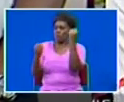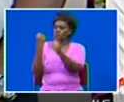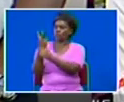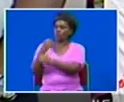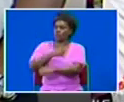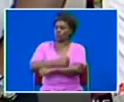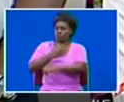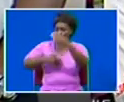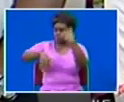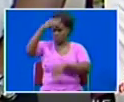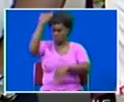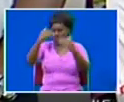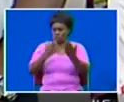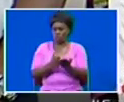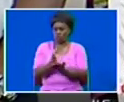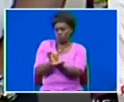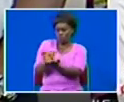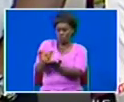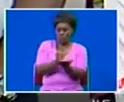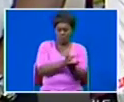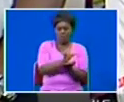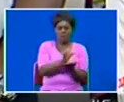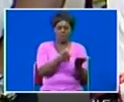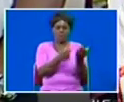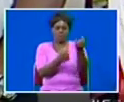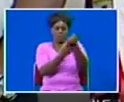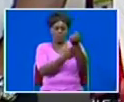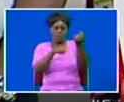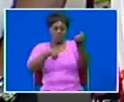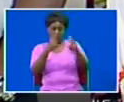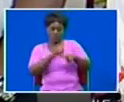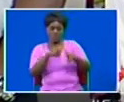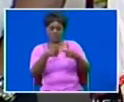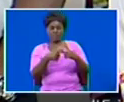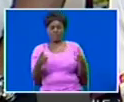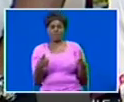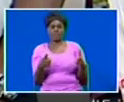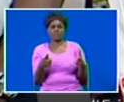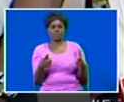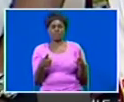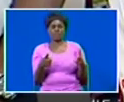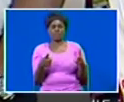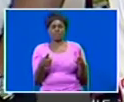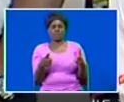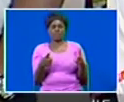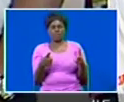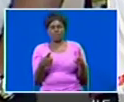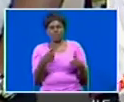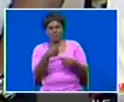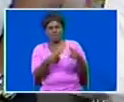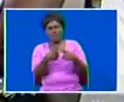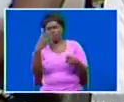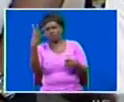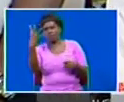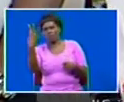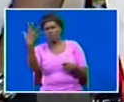and university through the fund itself. Right. So for us, when we started this initiative, it was about 4 or 5 years ago. Mm-hmm. We